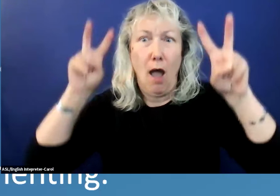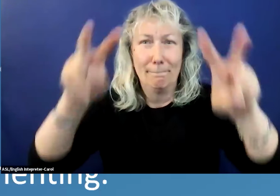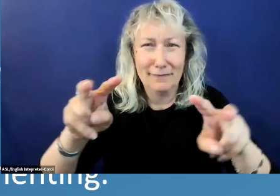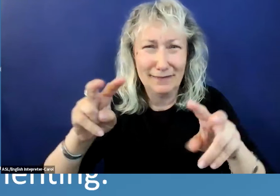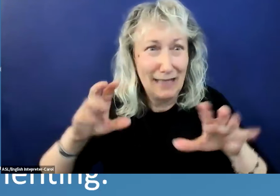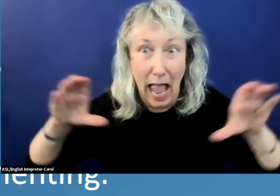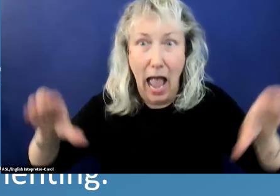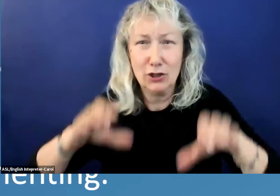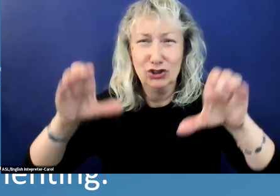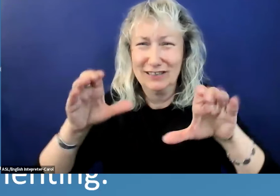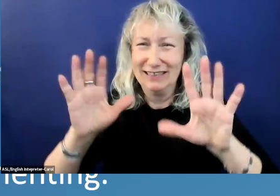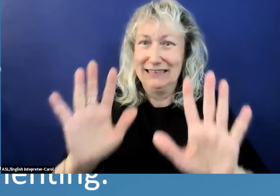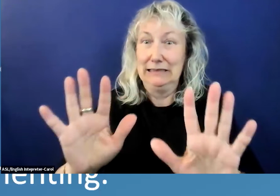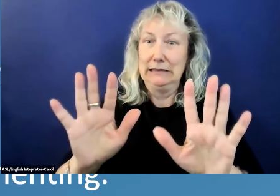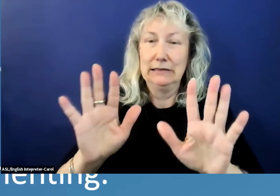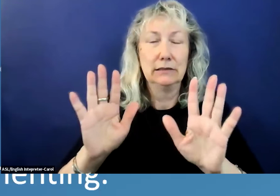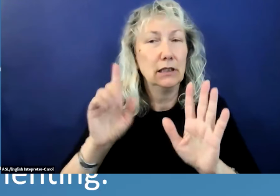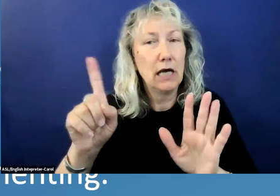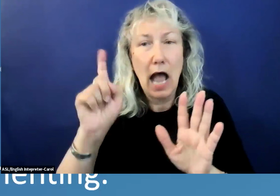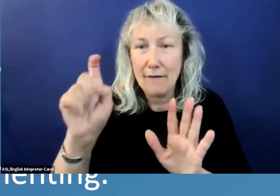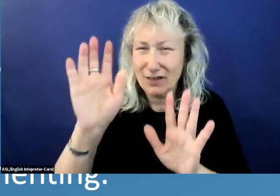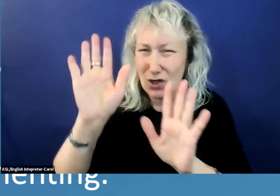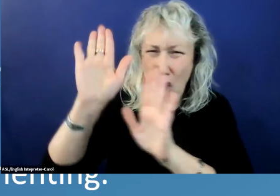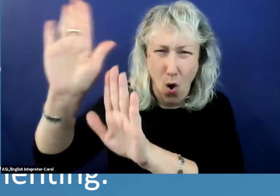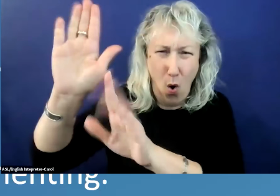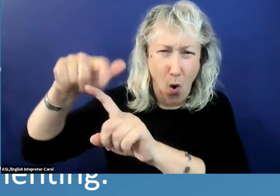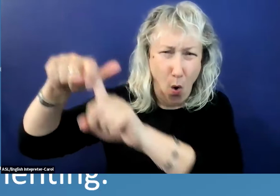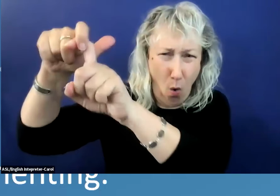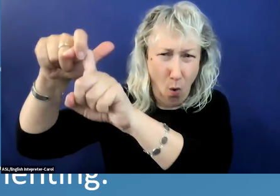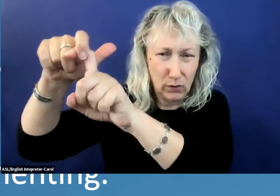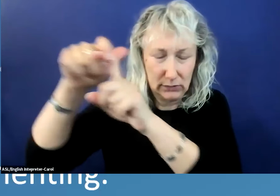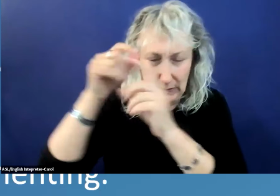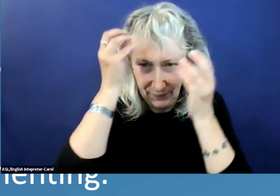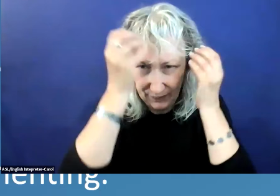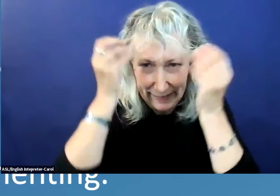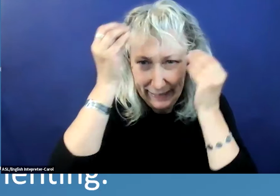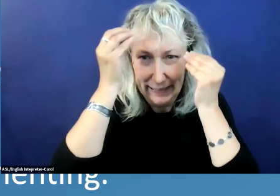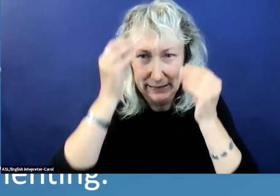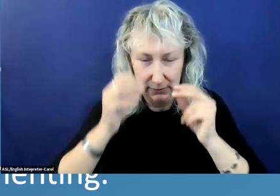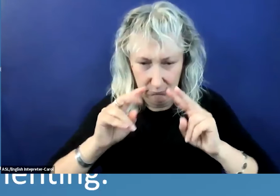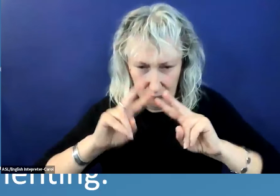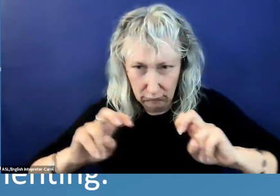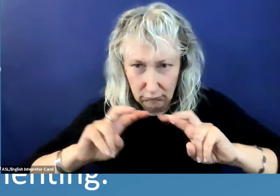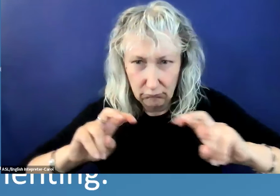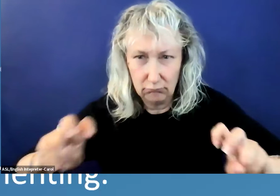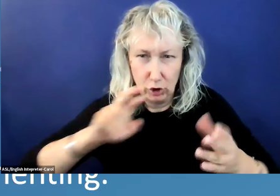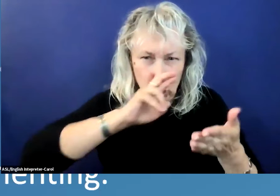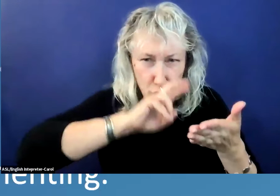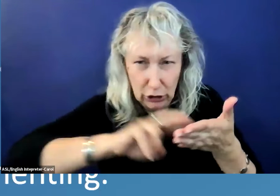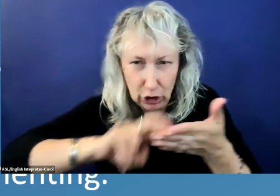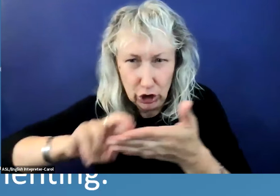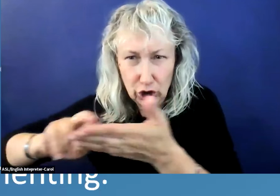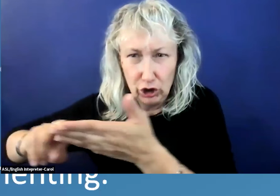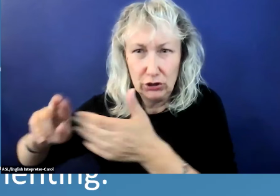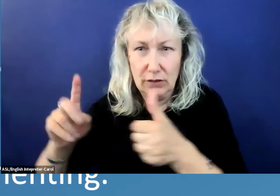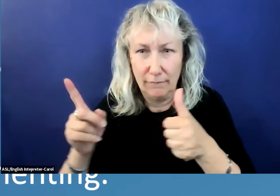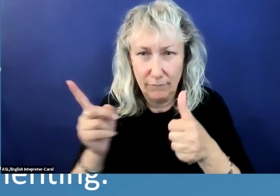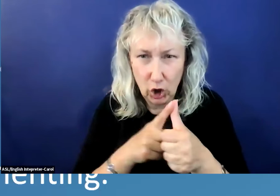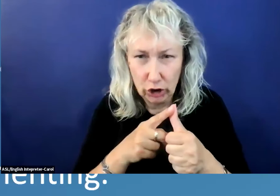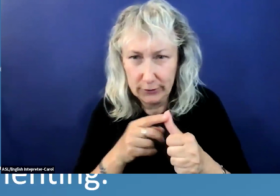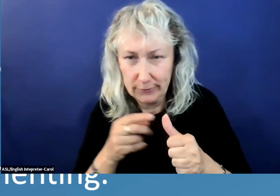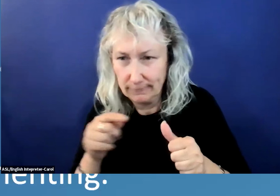it's important for you to take time to gather and evaluate information, consider your options before